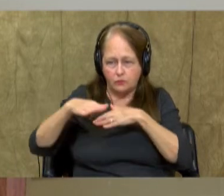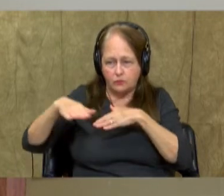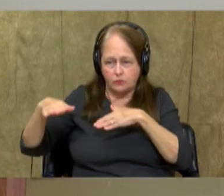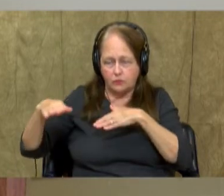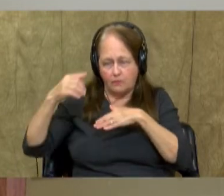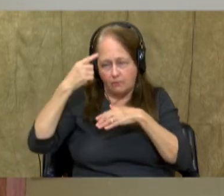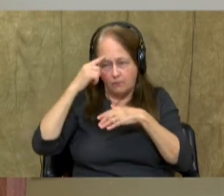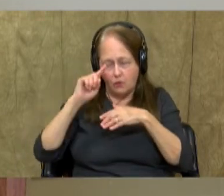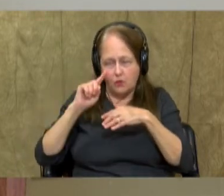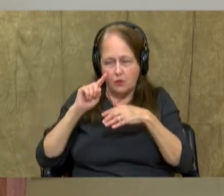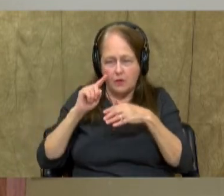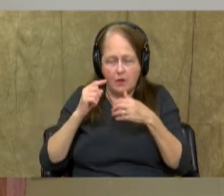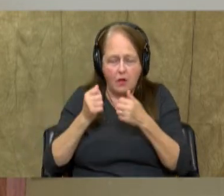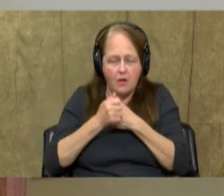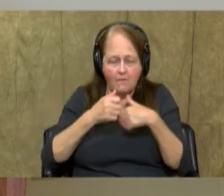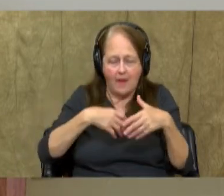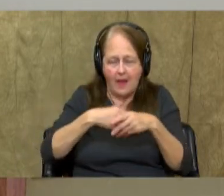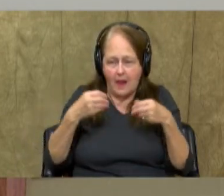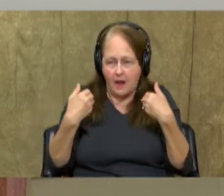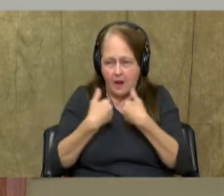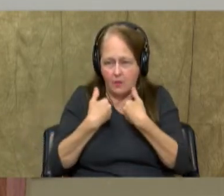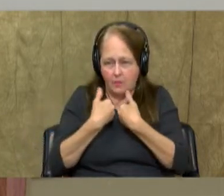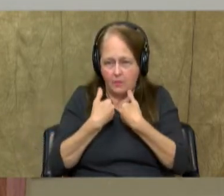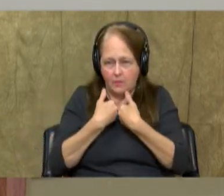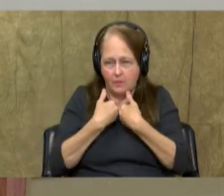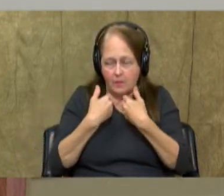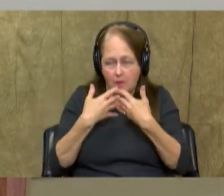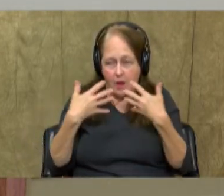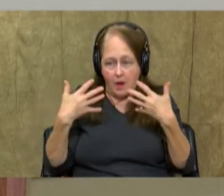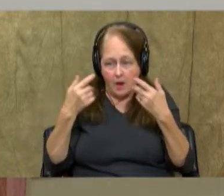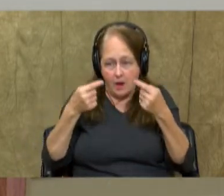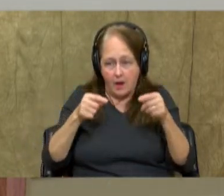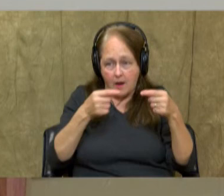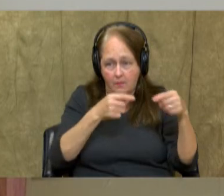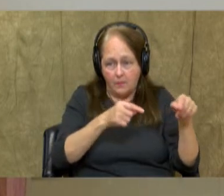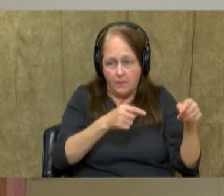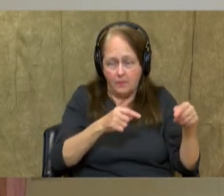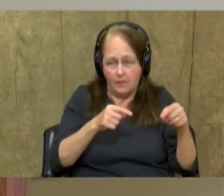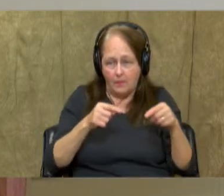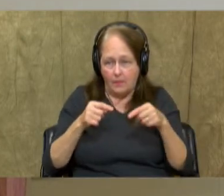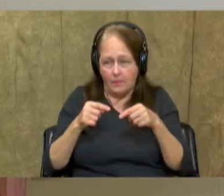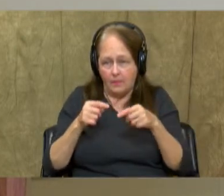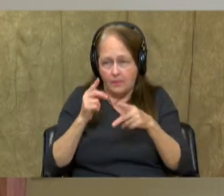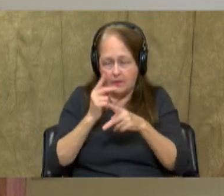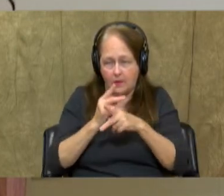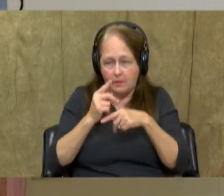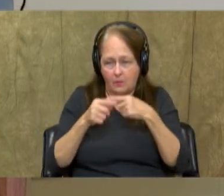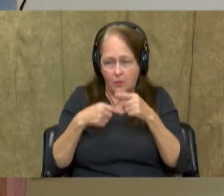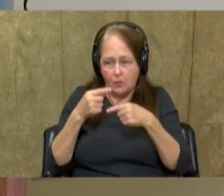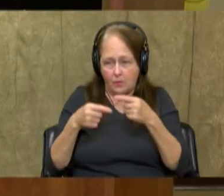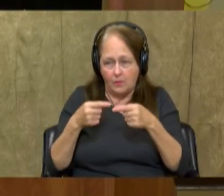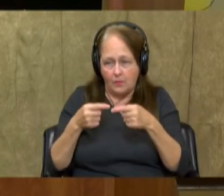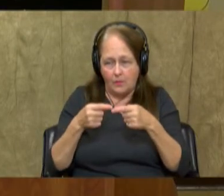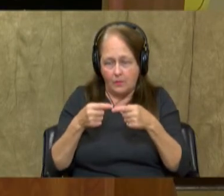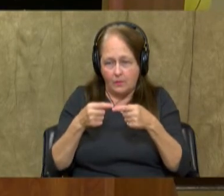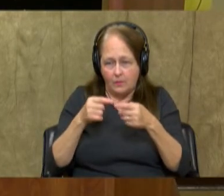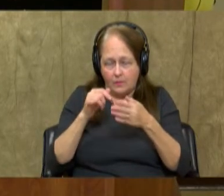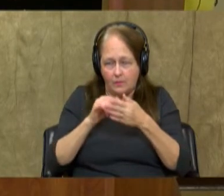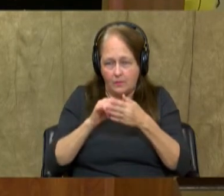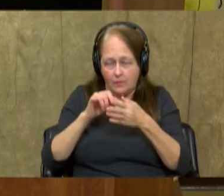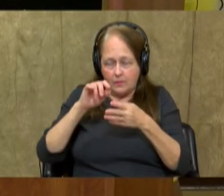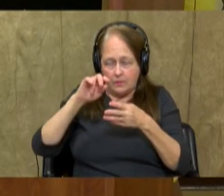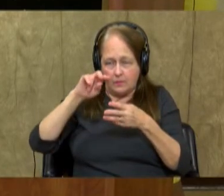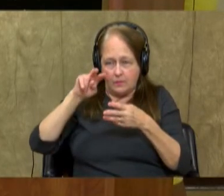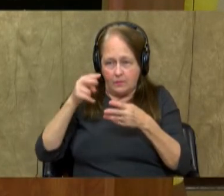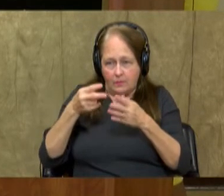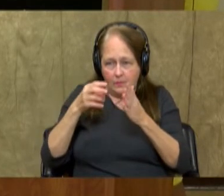for nature and the animals, a lot happened. Let's keep going. In the second